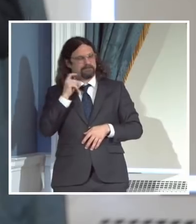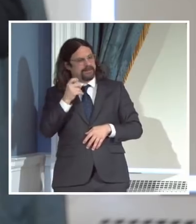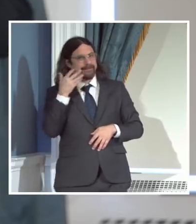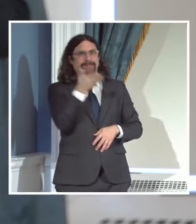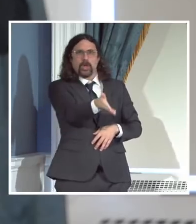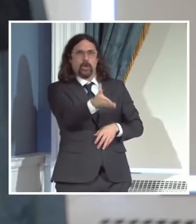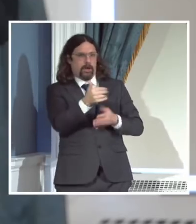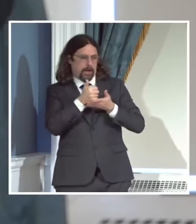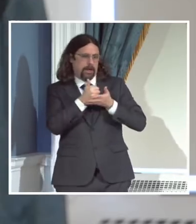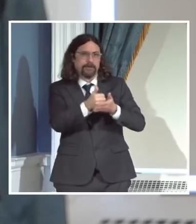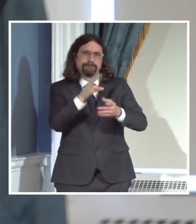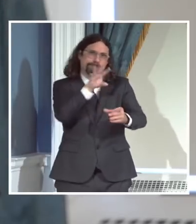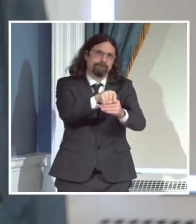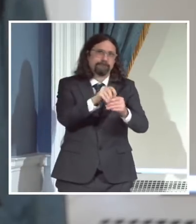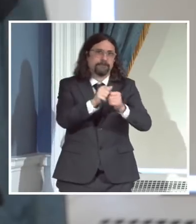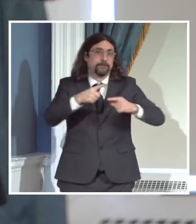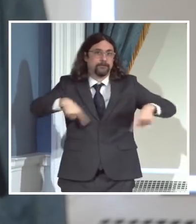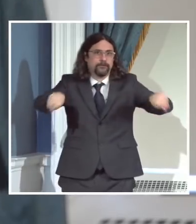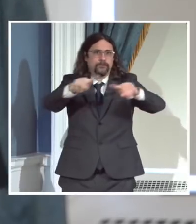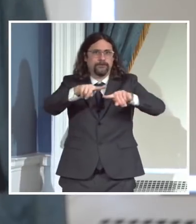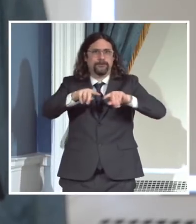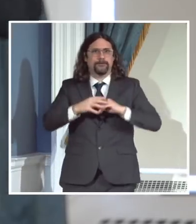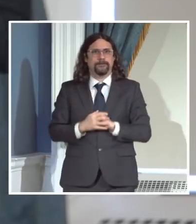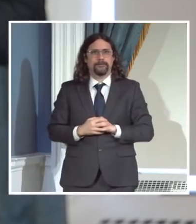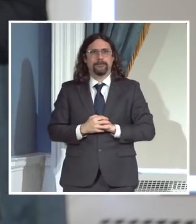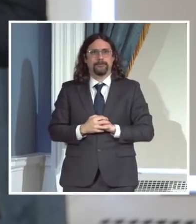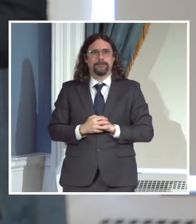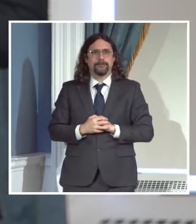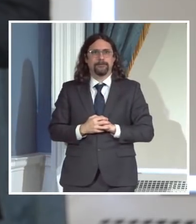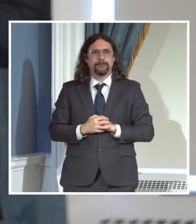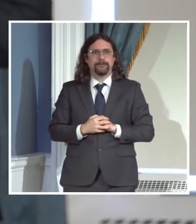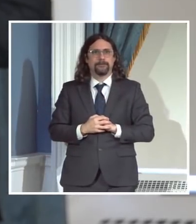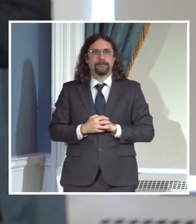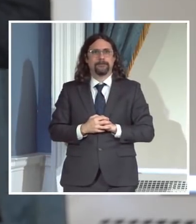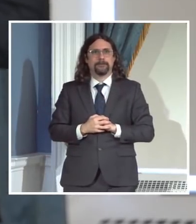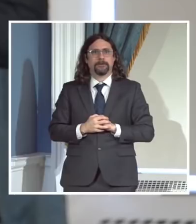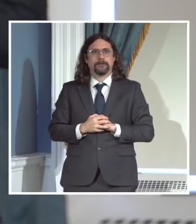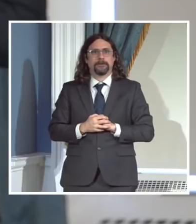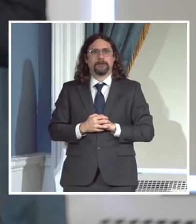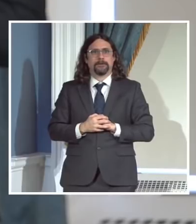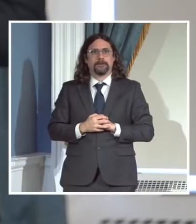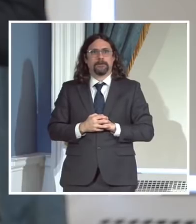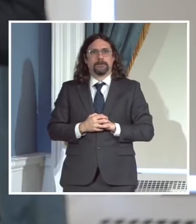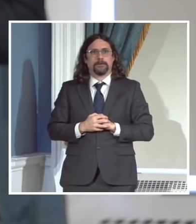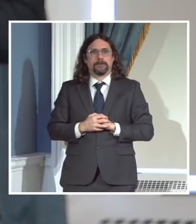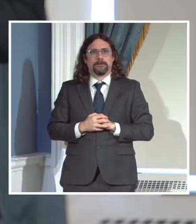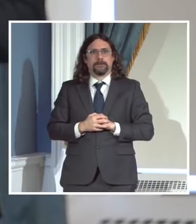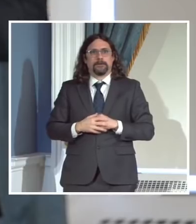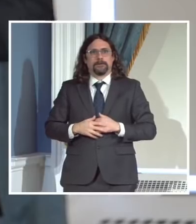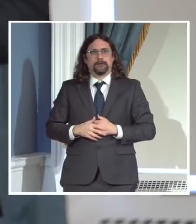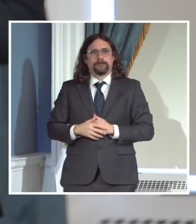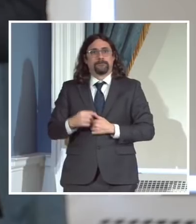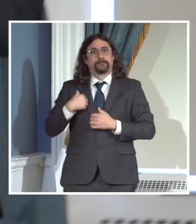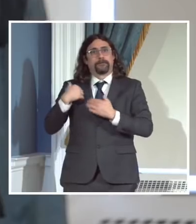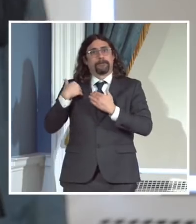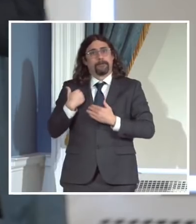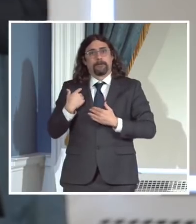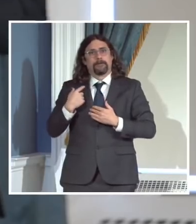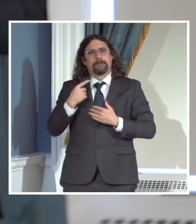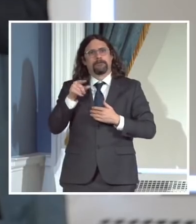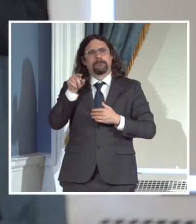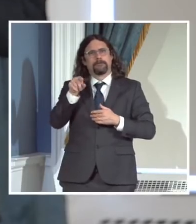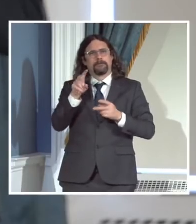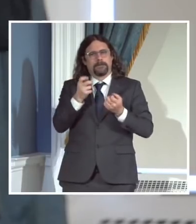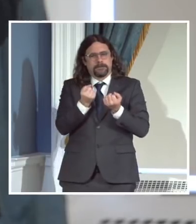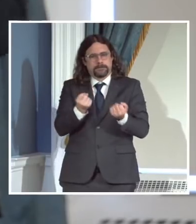chain, making sure that this is inspection regime, make sure that we're sourcing, delivering, distributing, and tracking